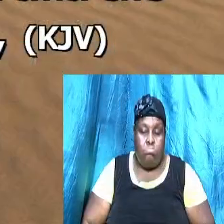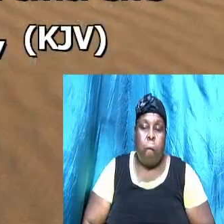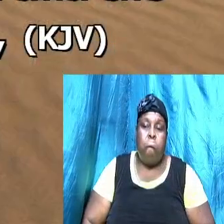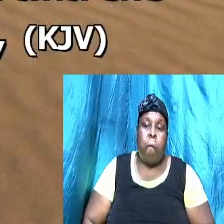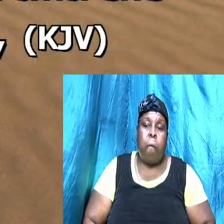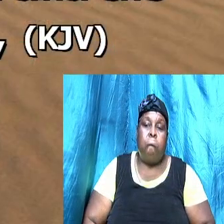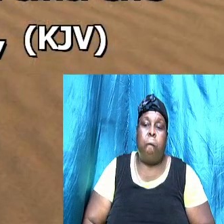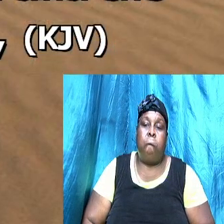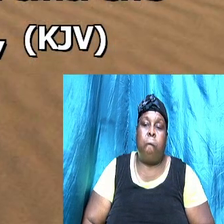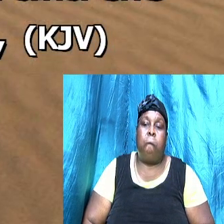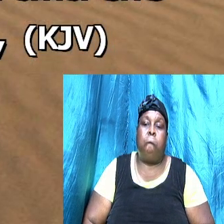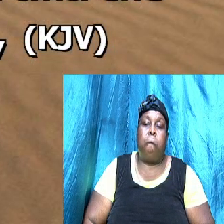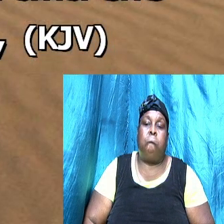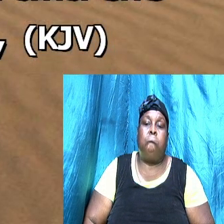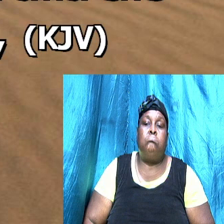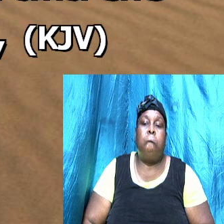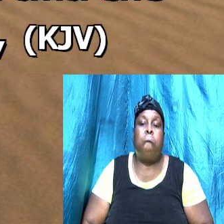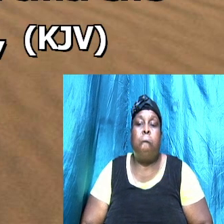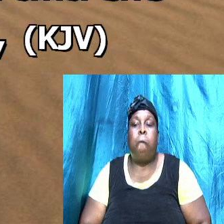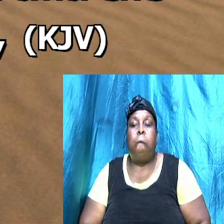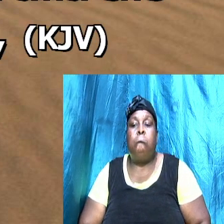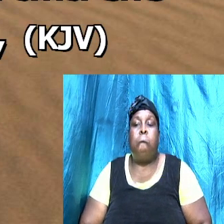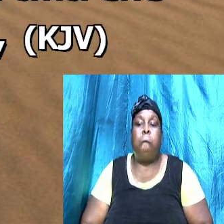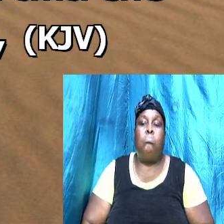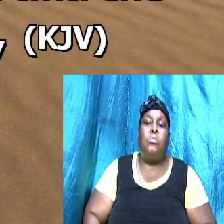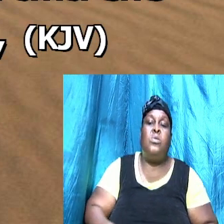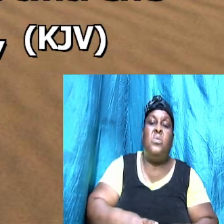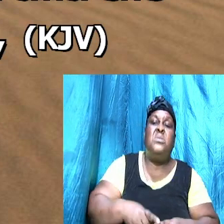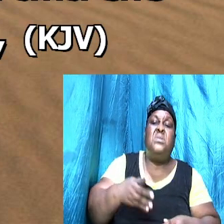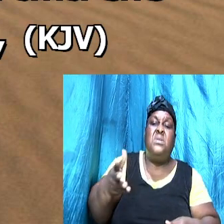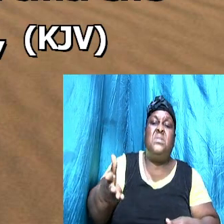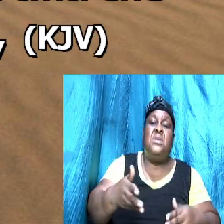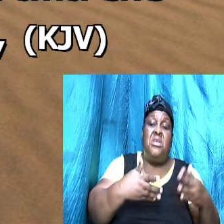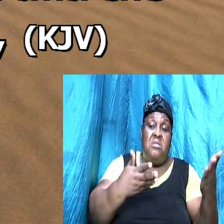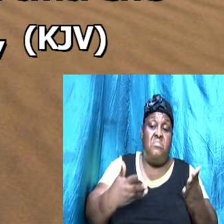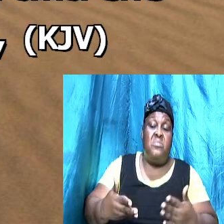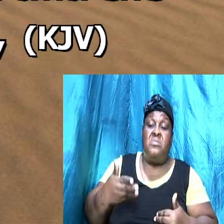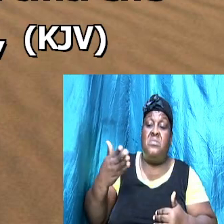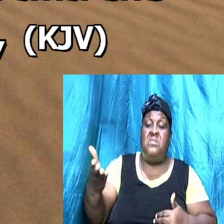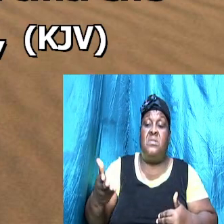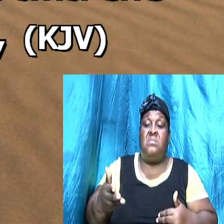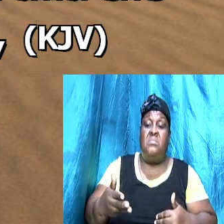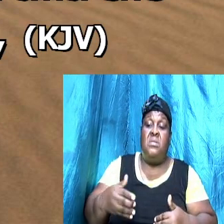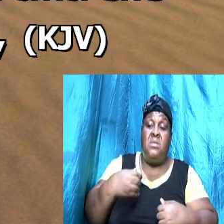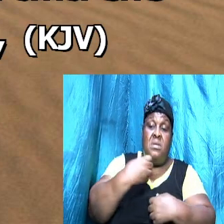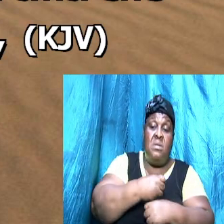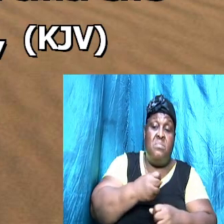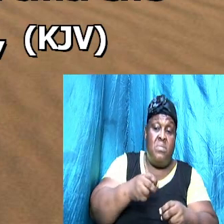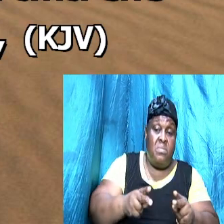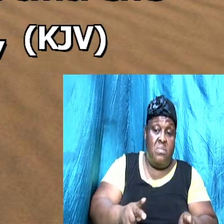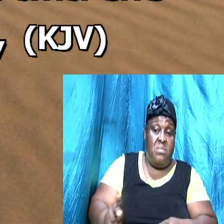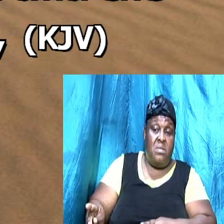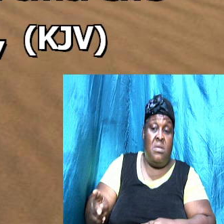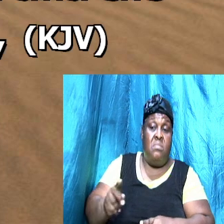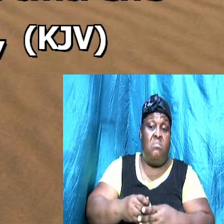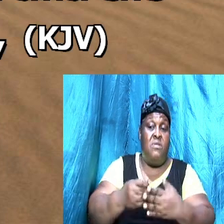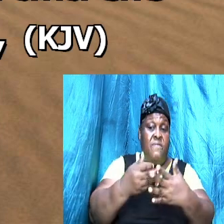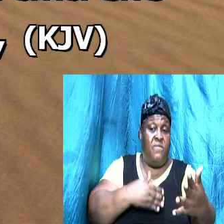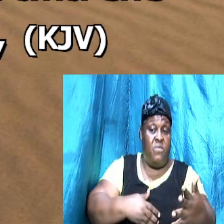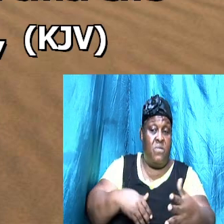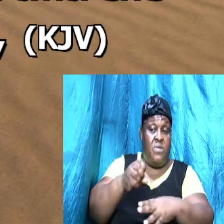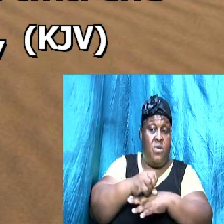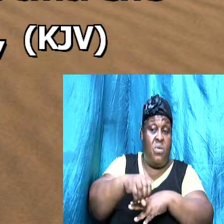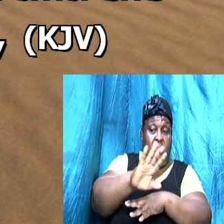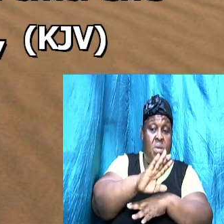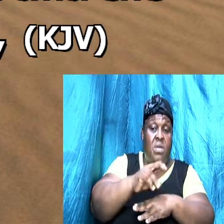I know I'm still alright. Praise God. Alright. And when they had brought them, they set them before the council. And